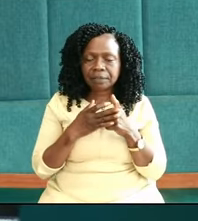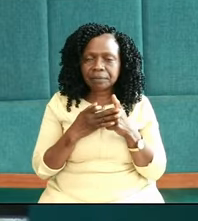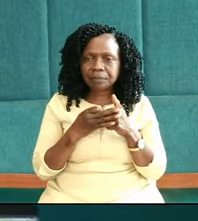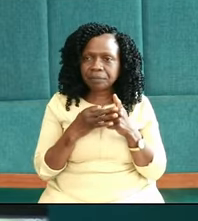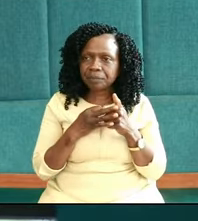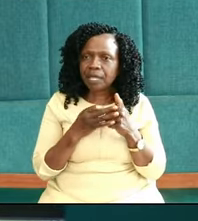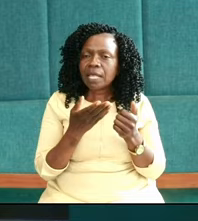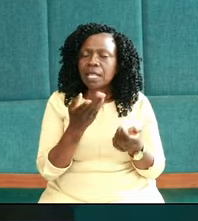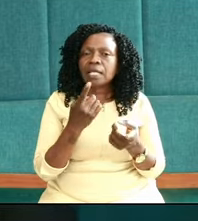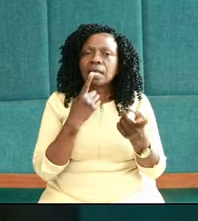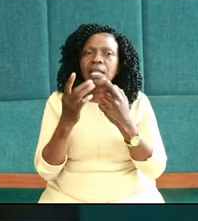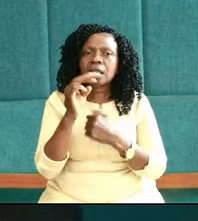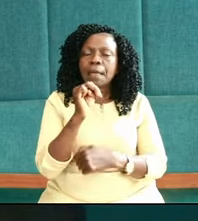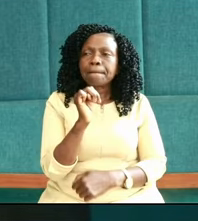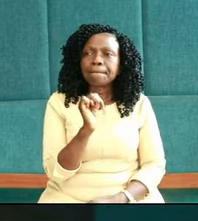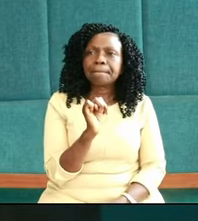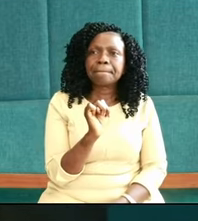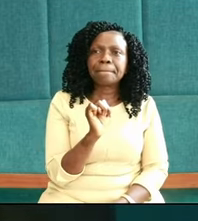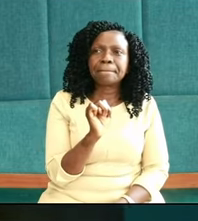They are telling him,